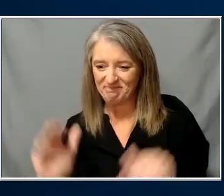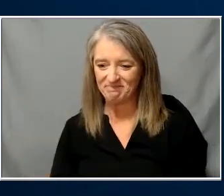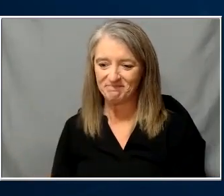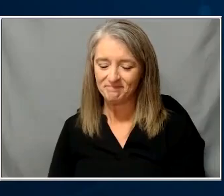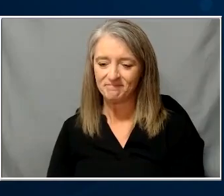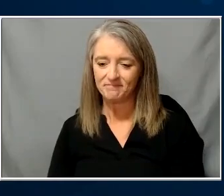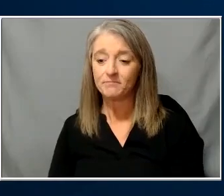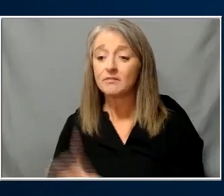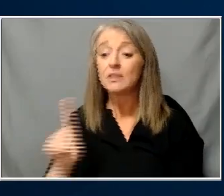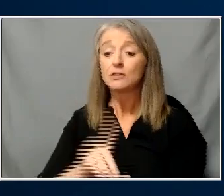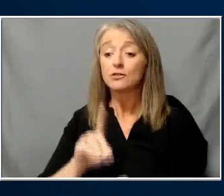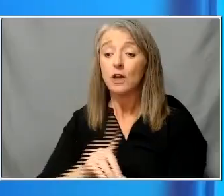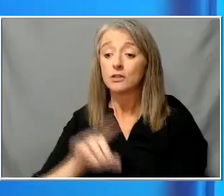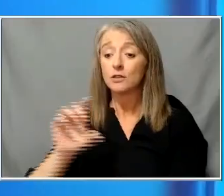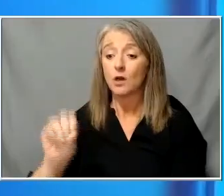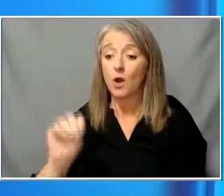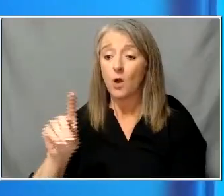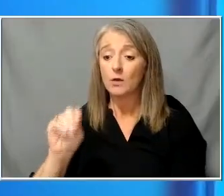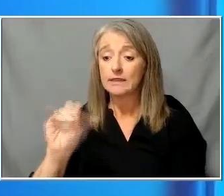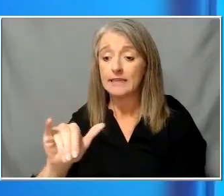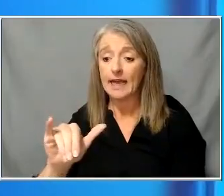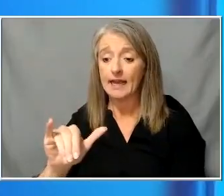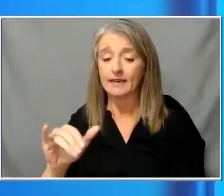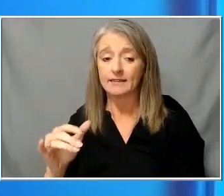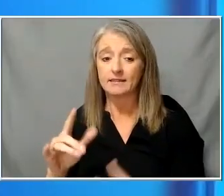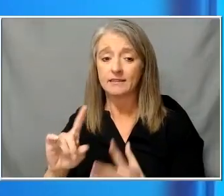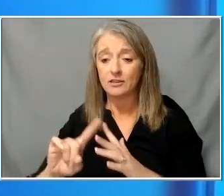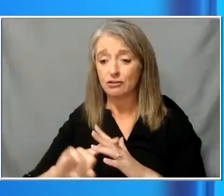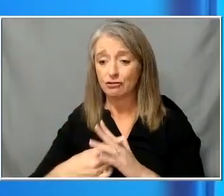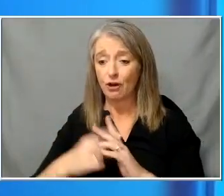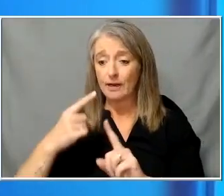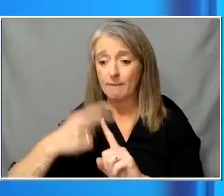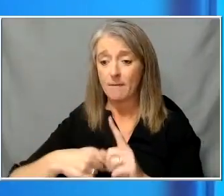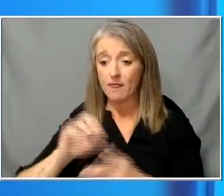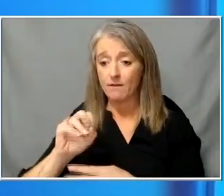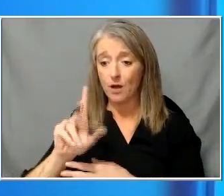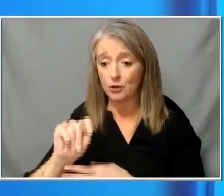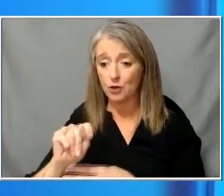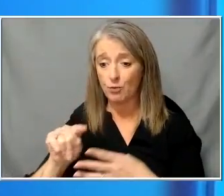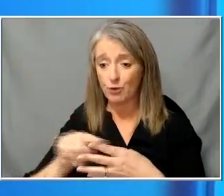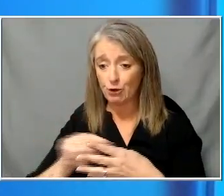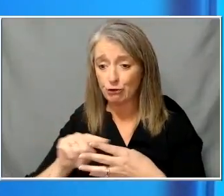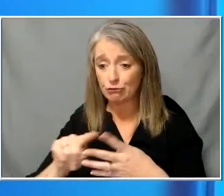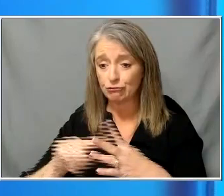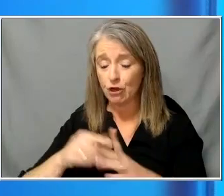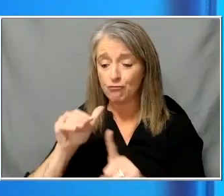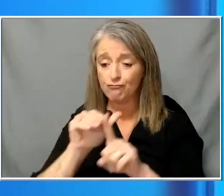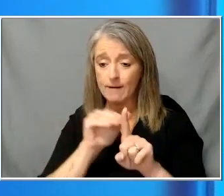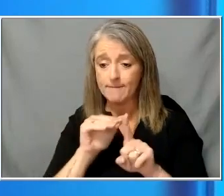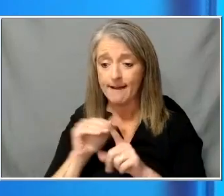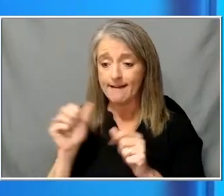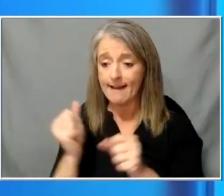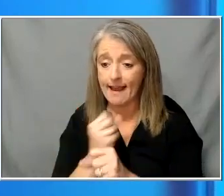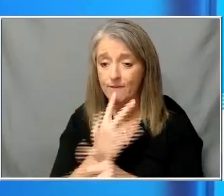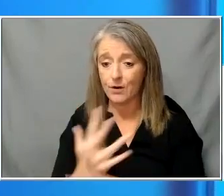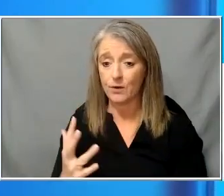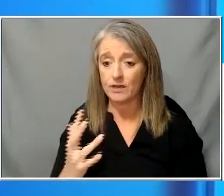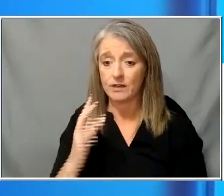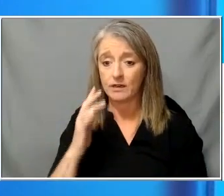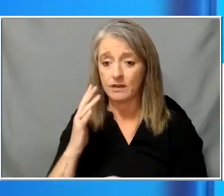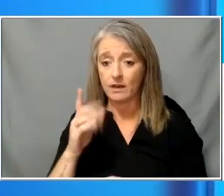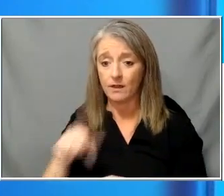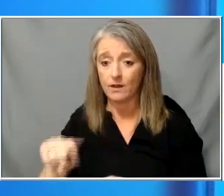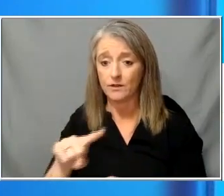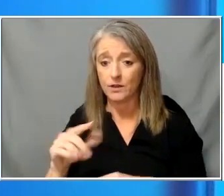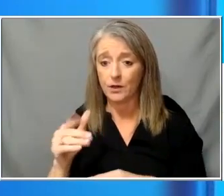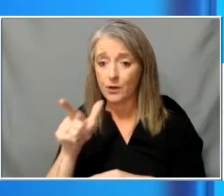Dr. O'Day, final thoughts from you. We're starting out the month of October. It's just a good time to remind everyone, those of you that got